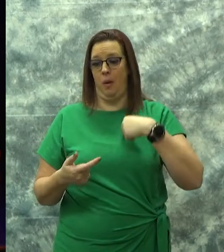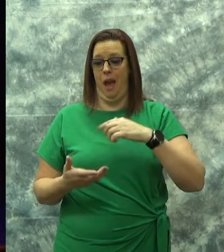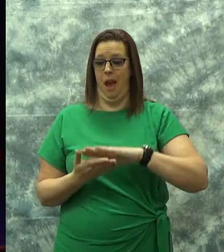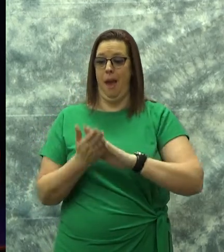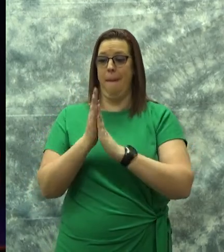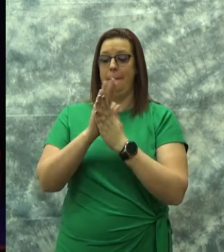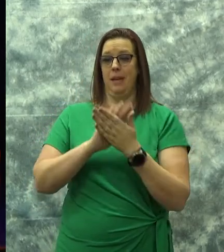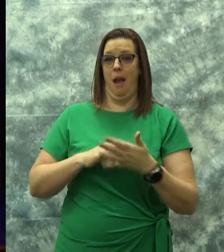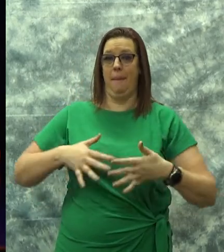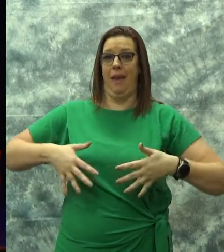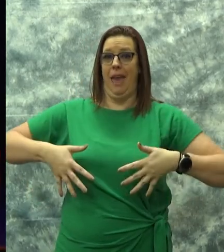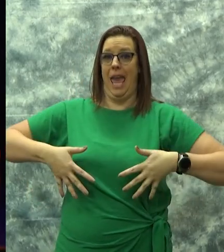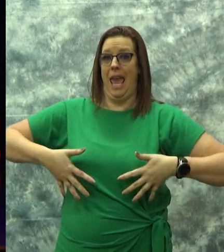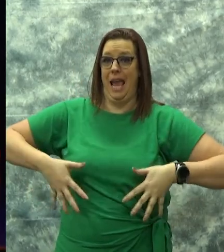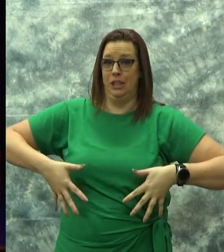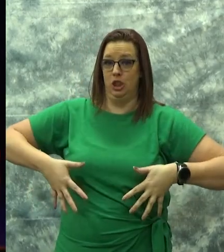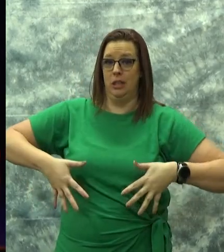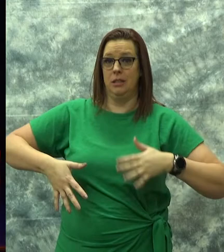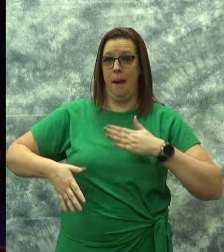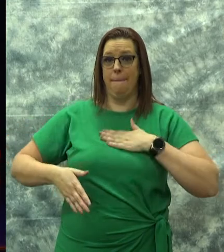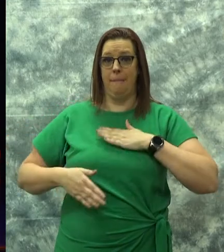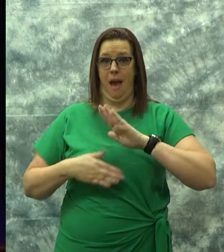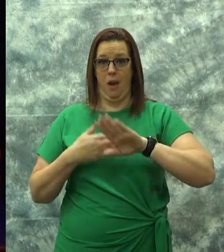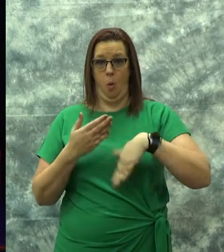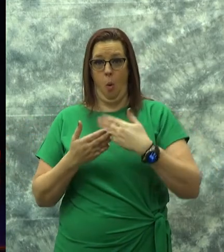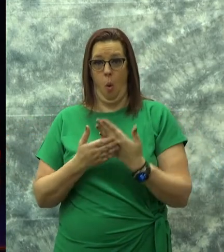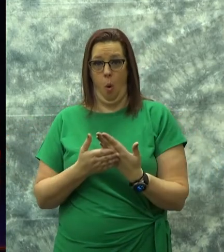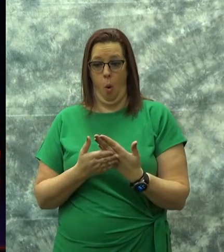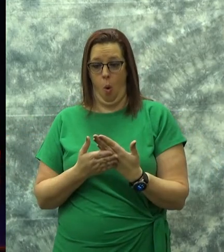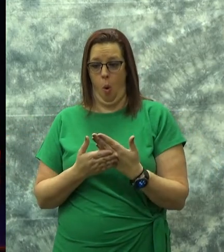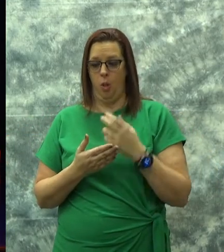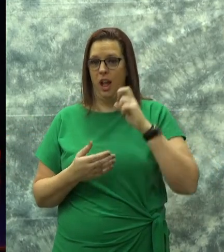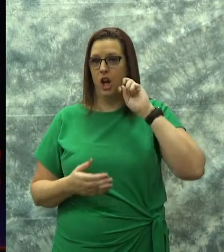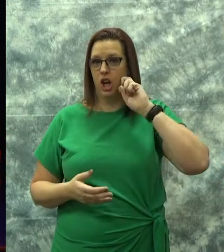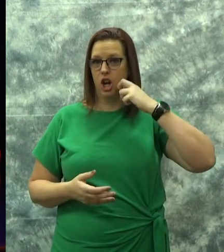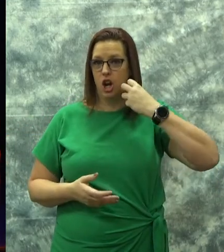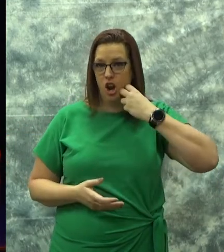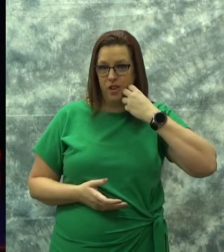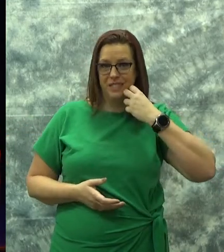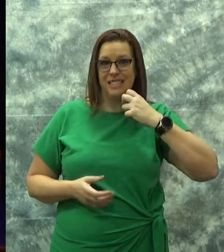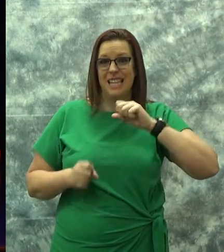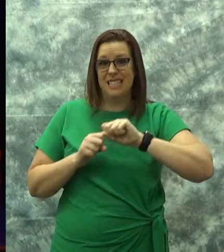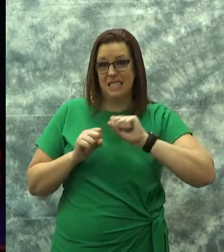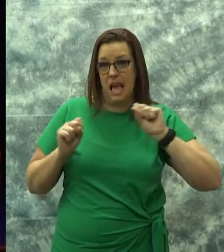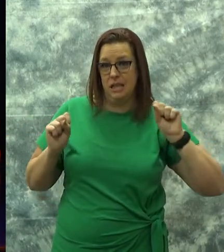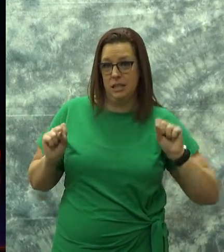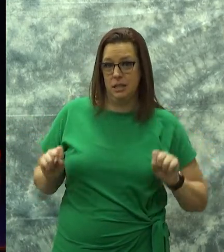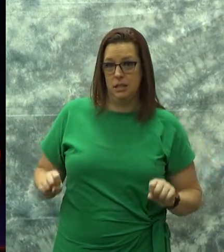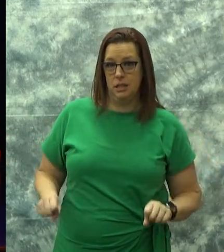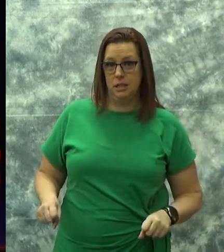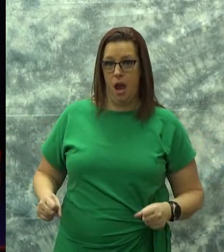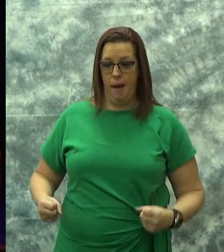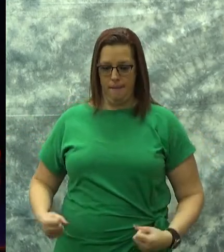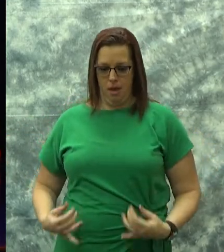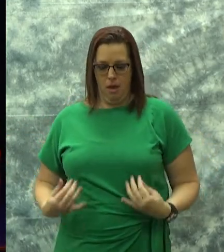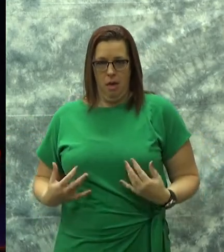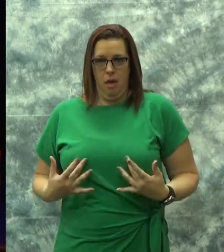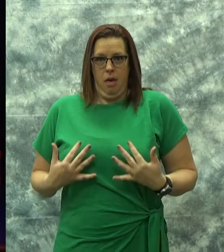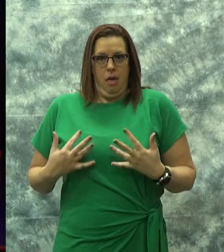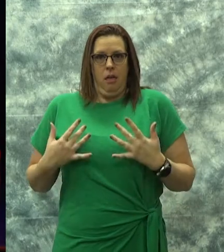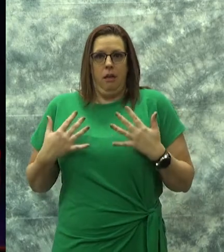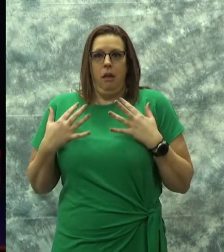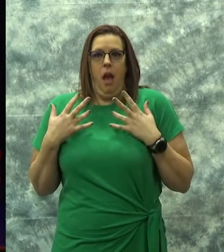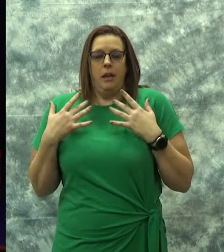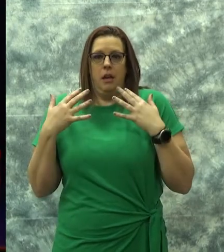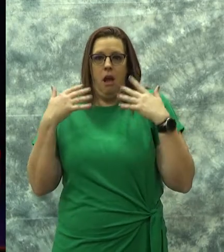get anxious, my whole neurological system gets all excited. My thoughts get all excited. I get